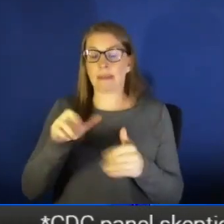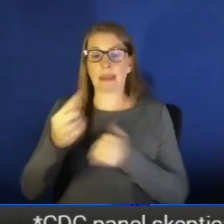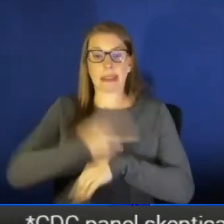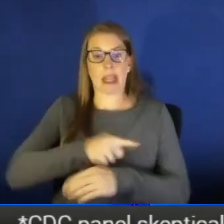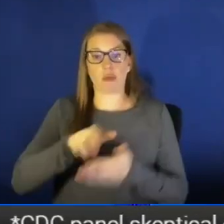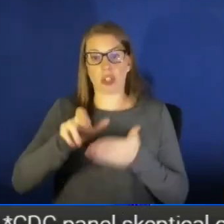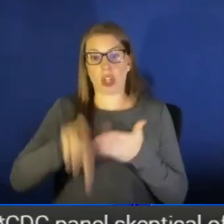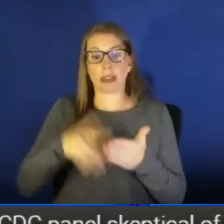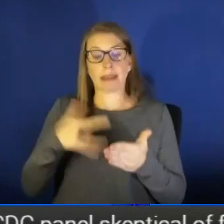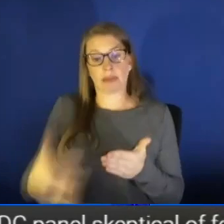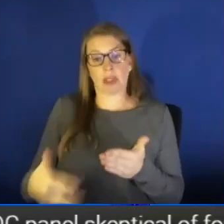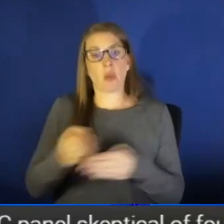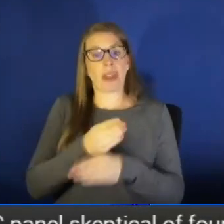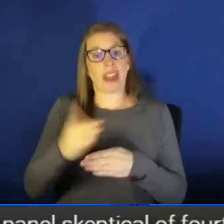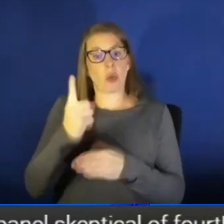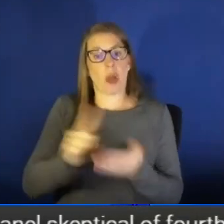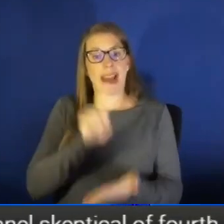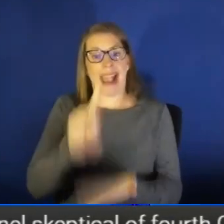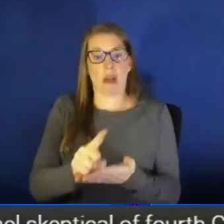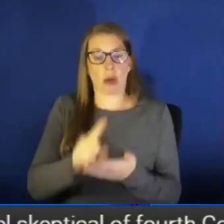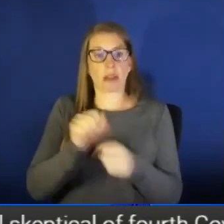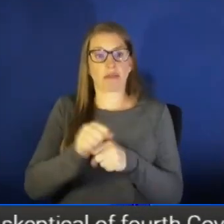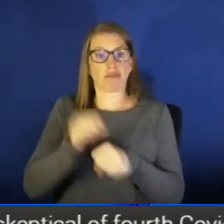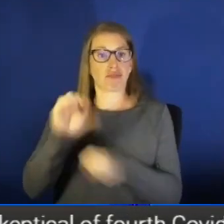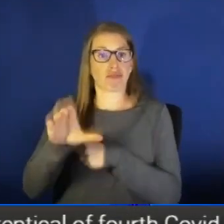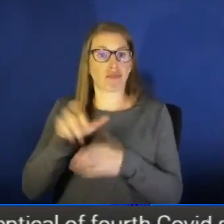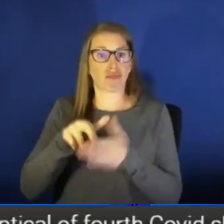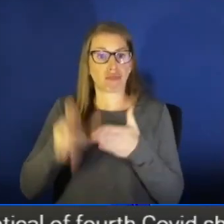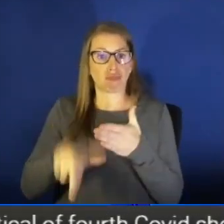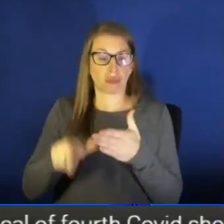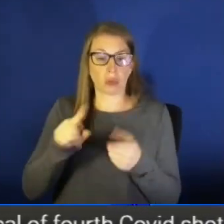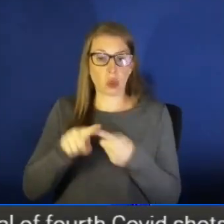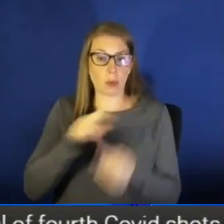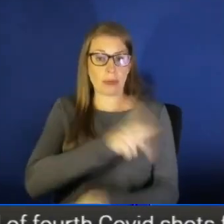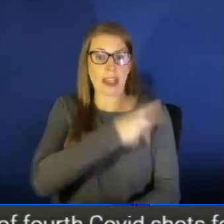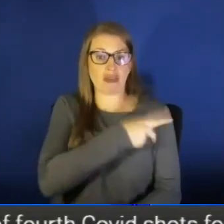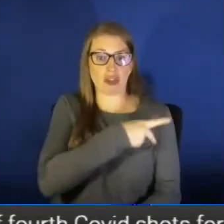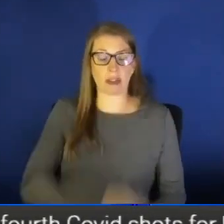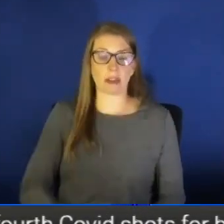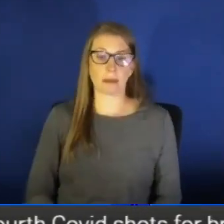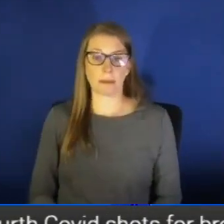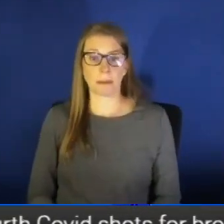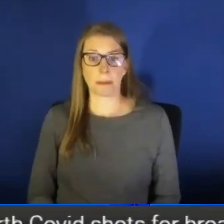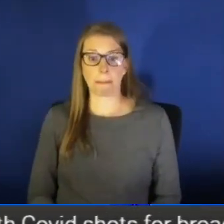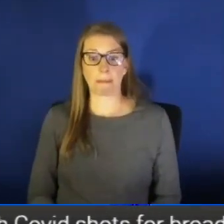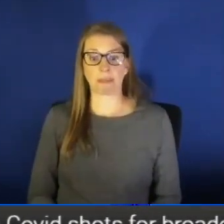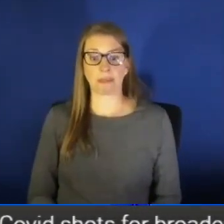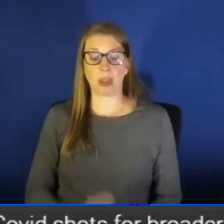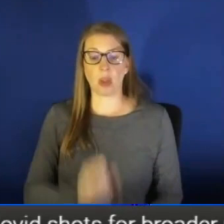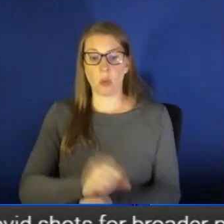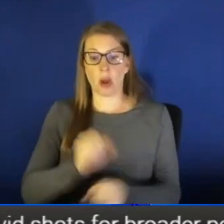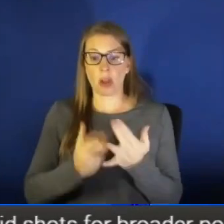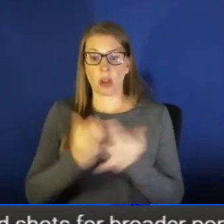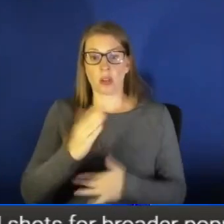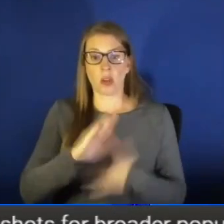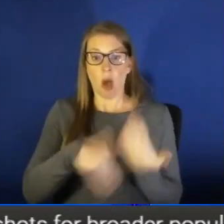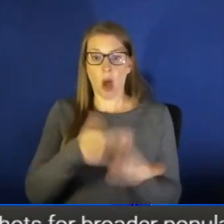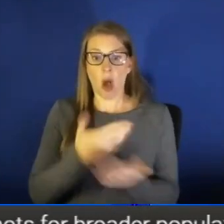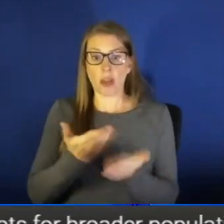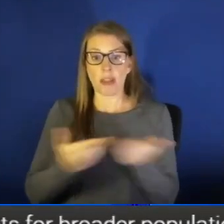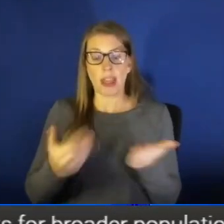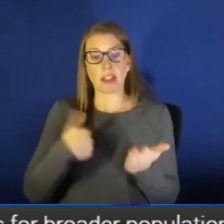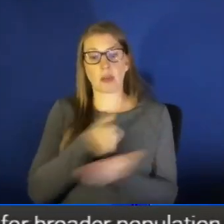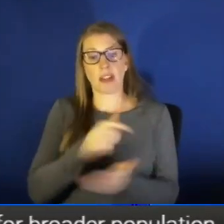Typically within an hour, we're able to get those results to the patients. And we can work through all of the things that we're finding and then